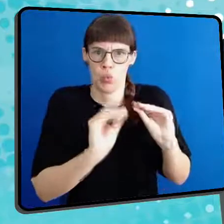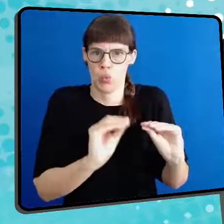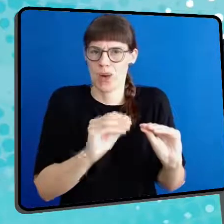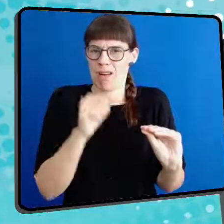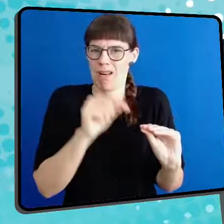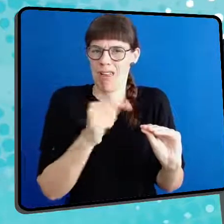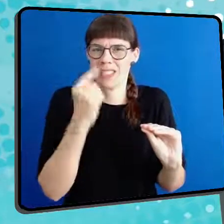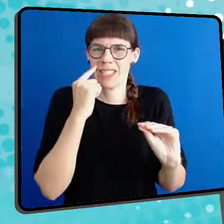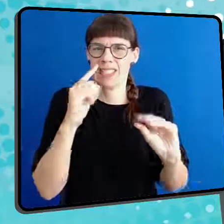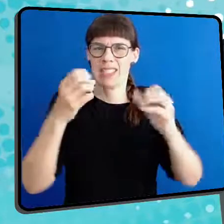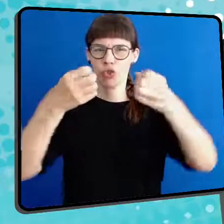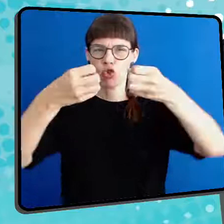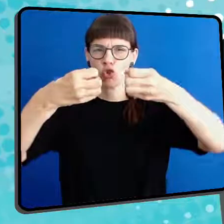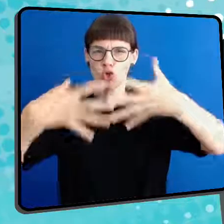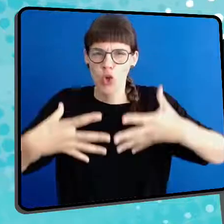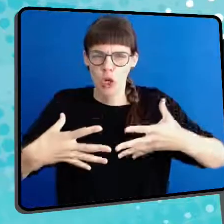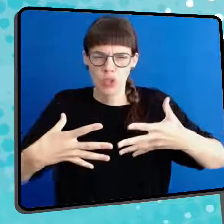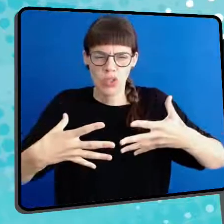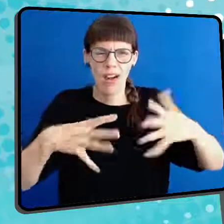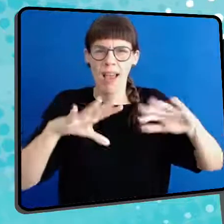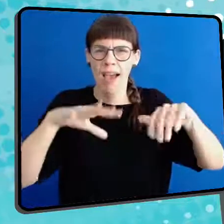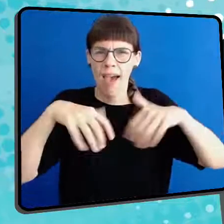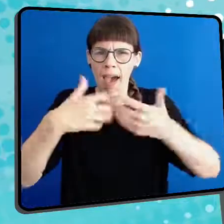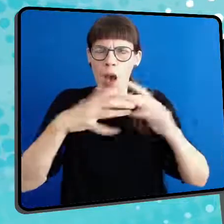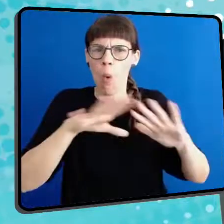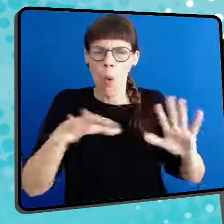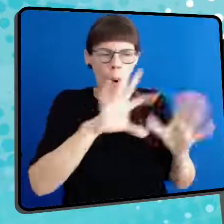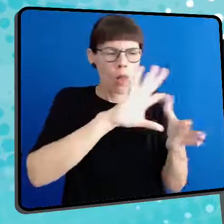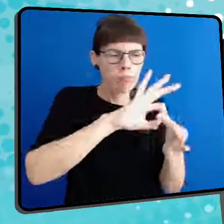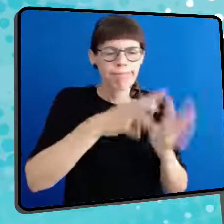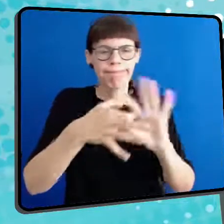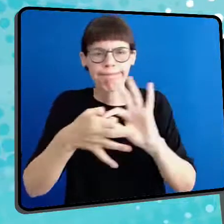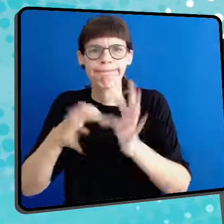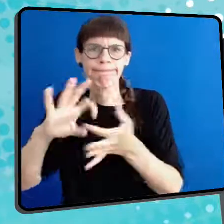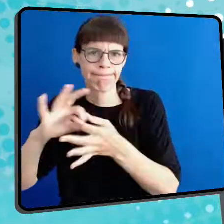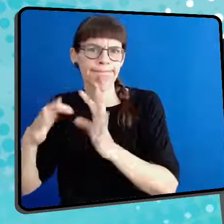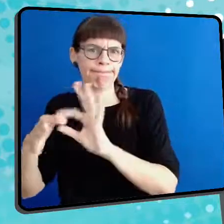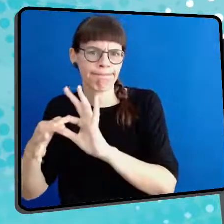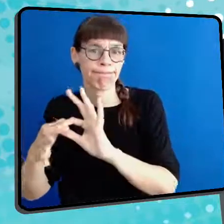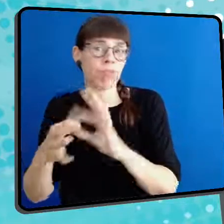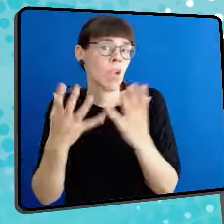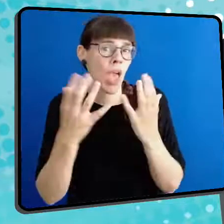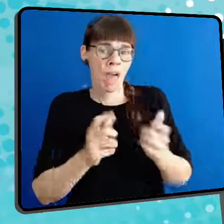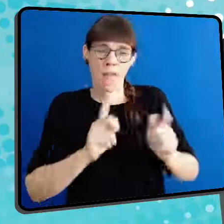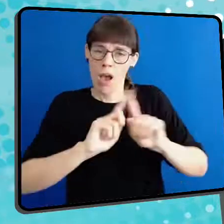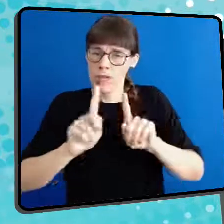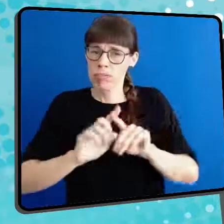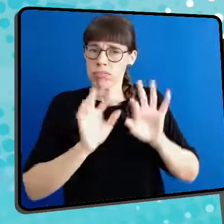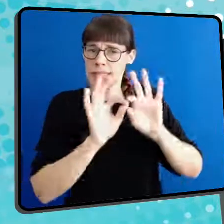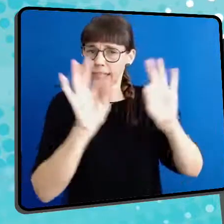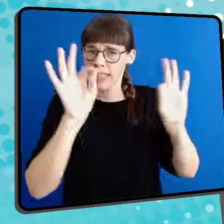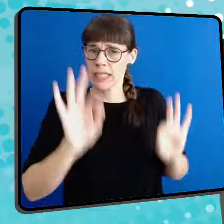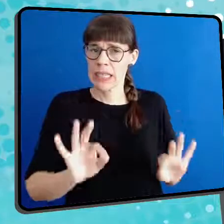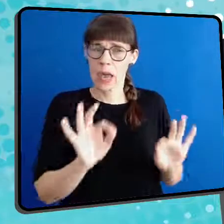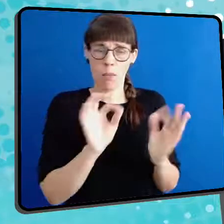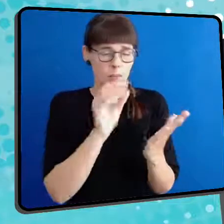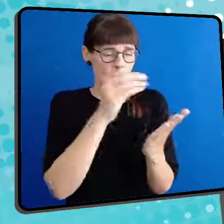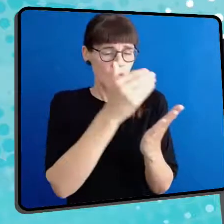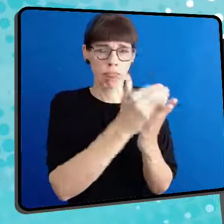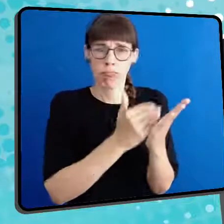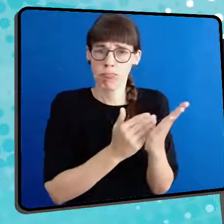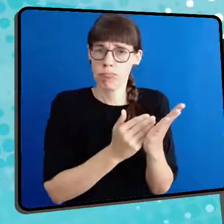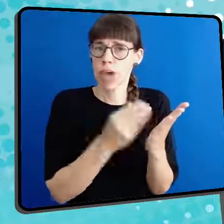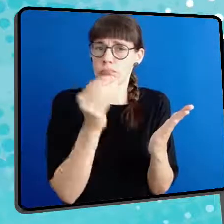the structure and the logic there, I think would help. And there are many templates you can pick from, simple ones with Q&A